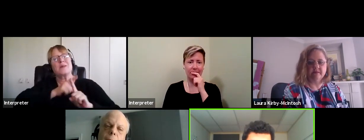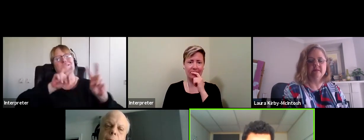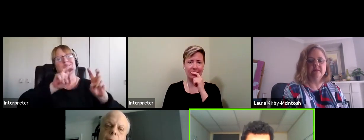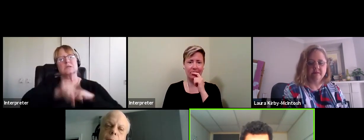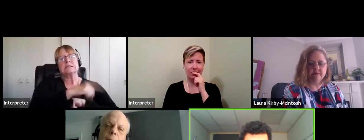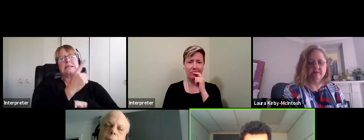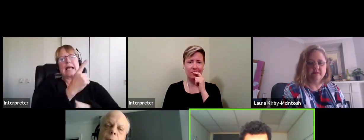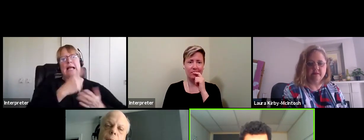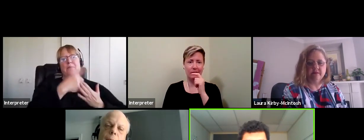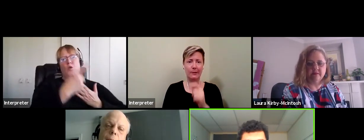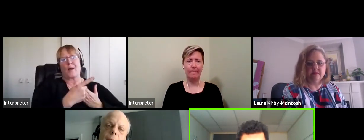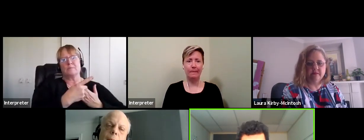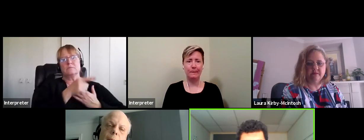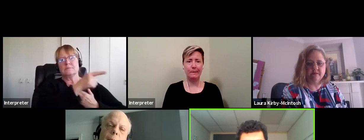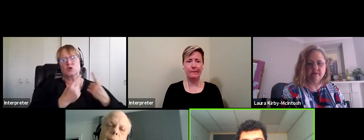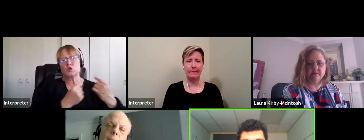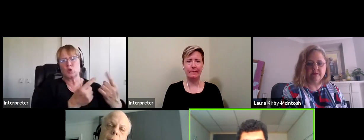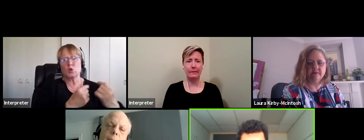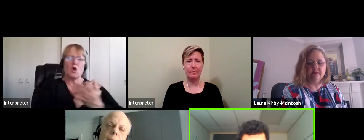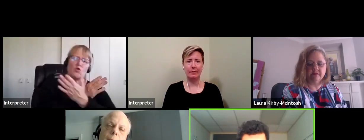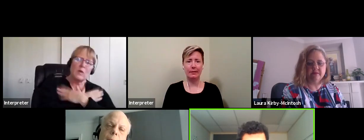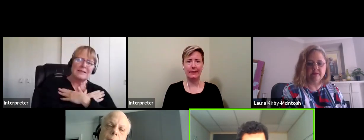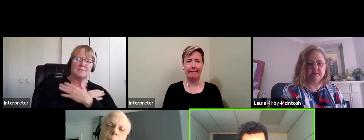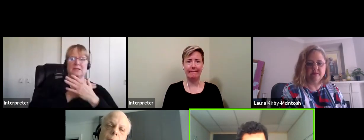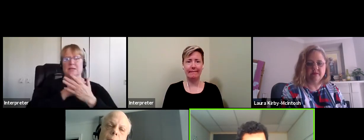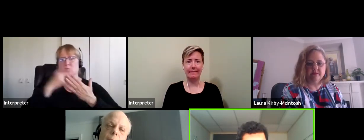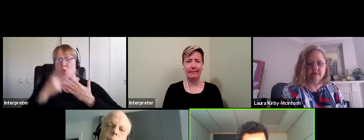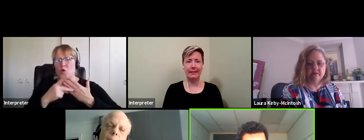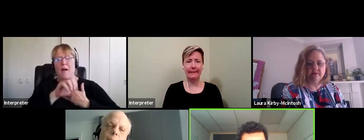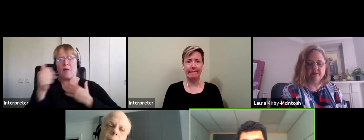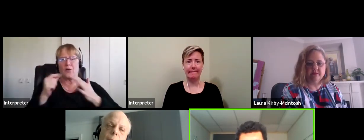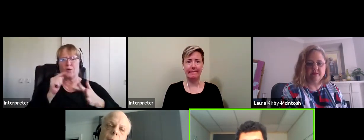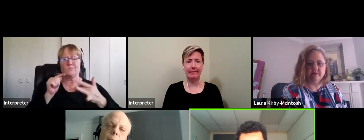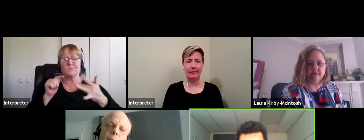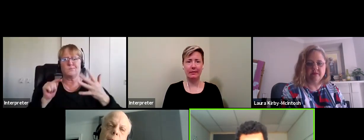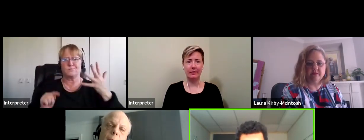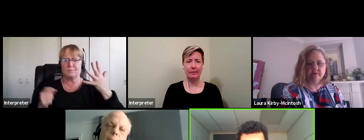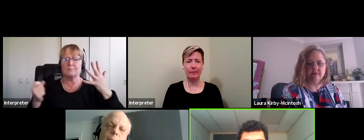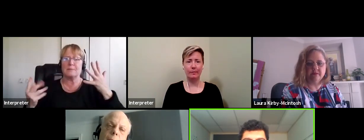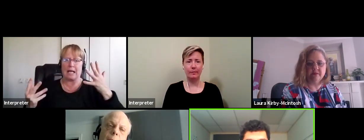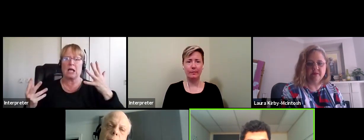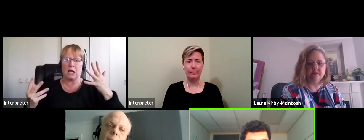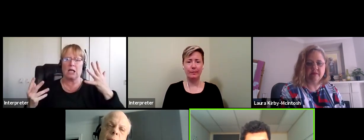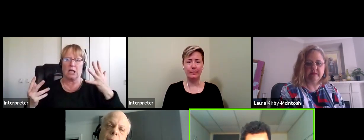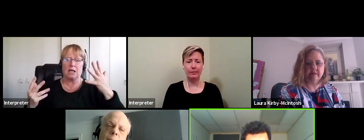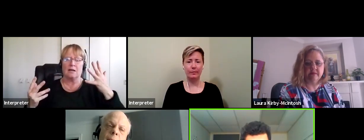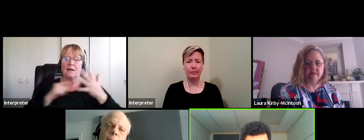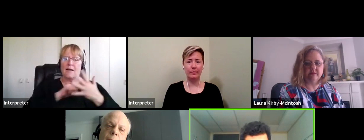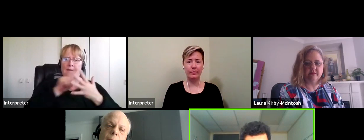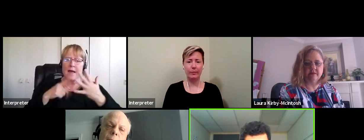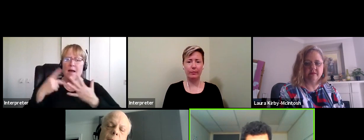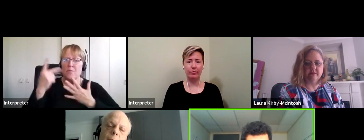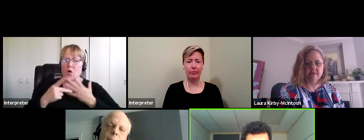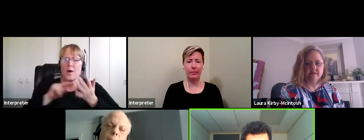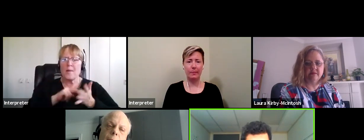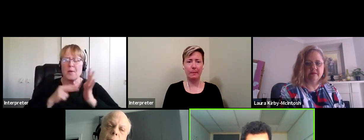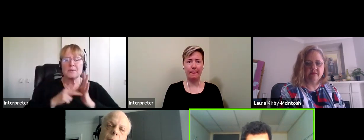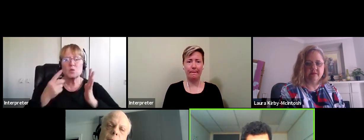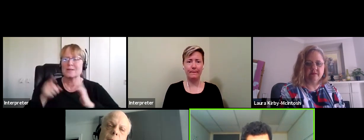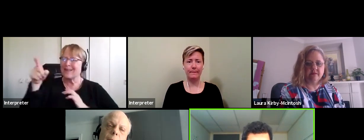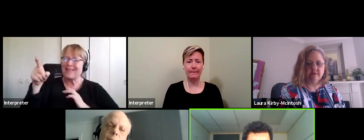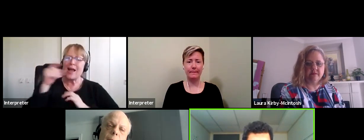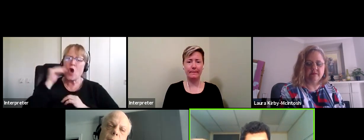supports, day programs, respite, all sorts of other lines of programming that are specifically designed to take somebody out